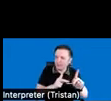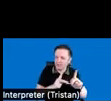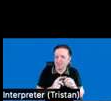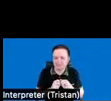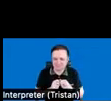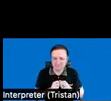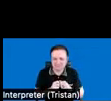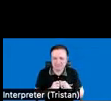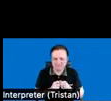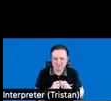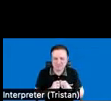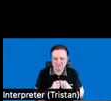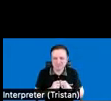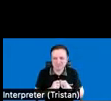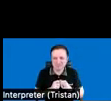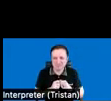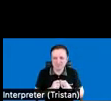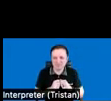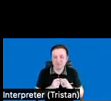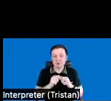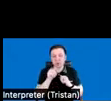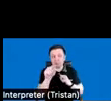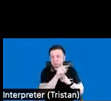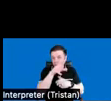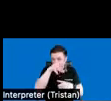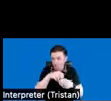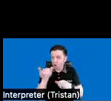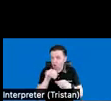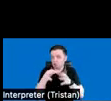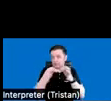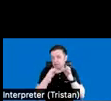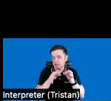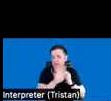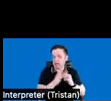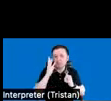So these participants also talk about the experience at school